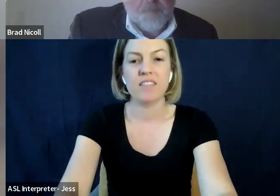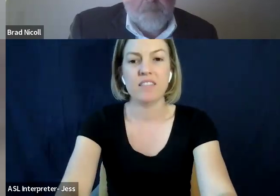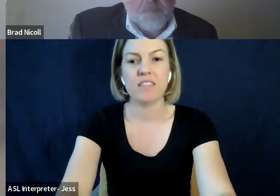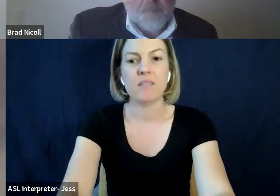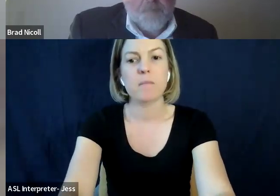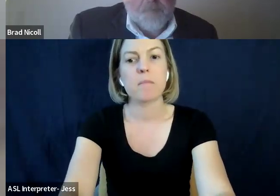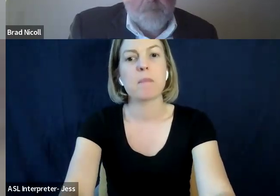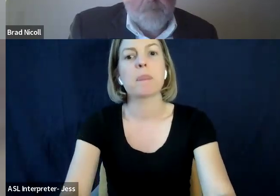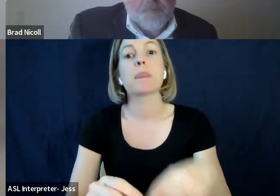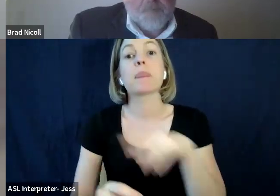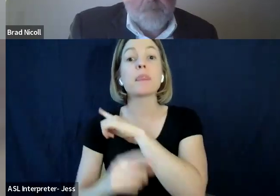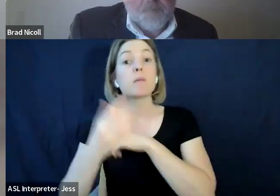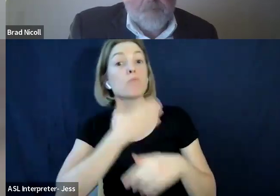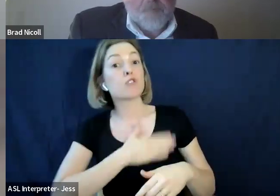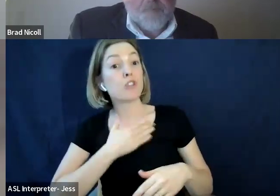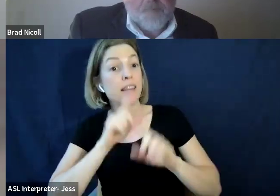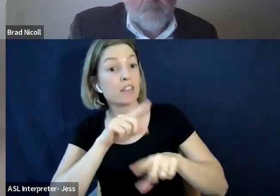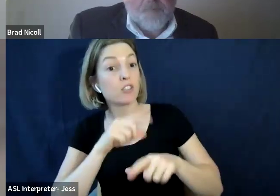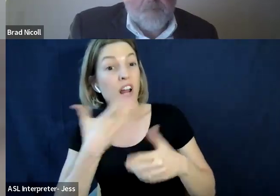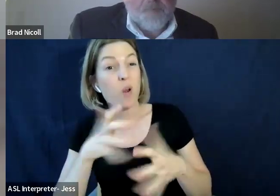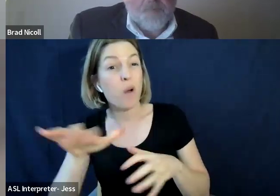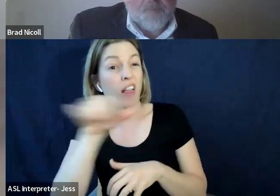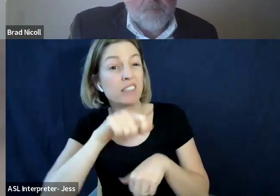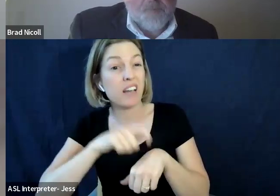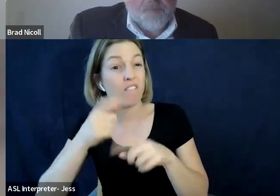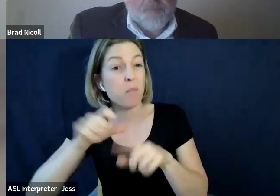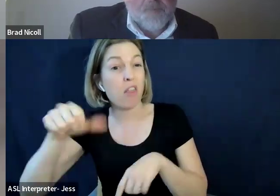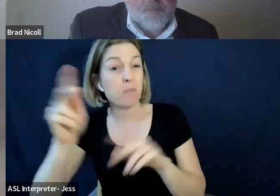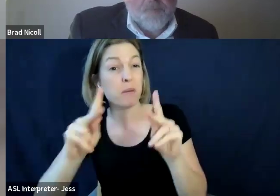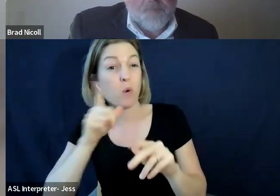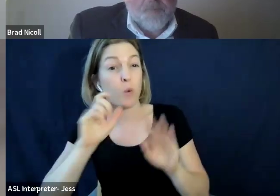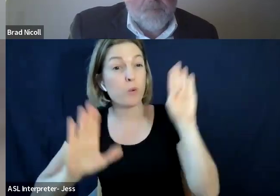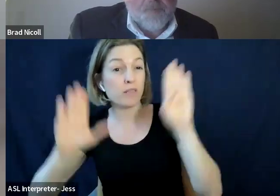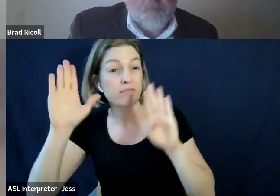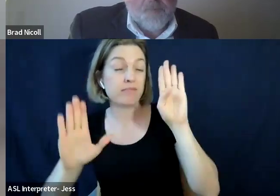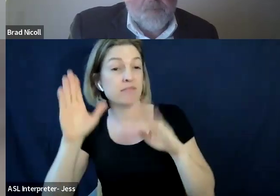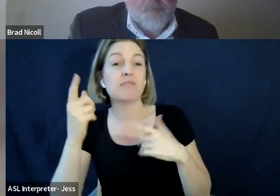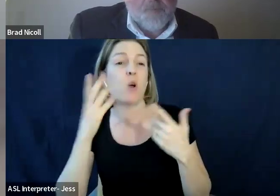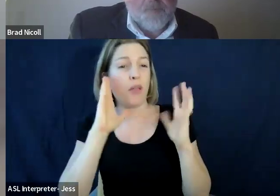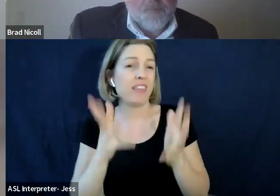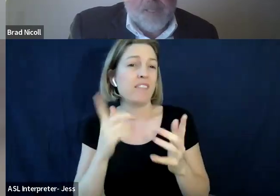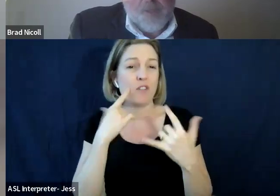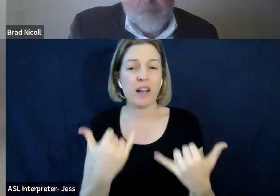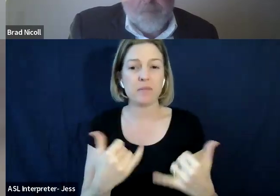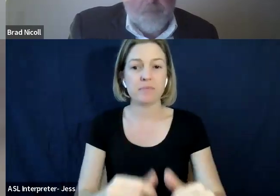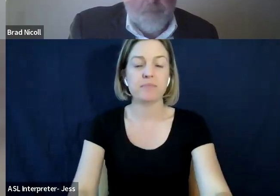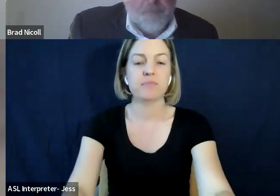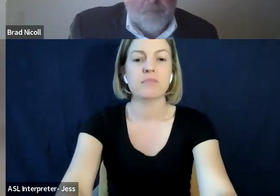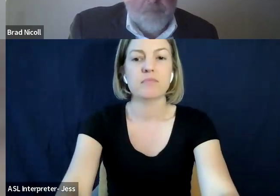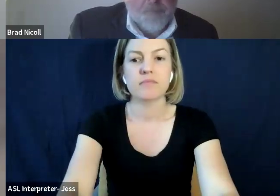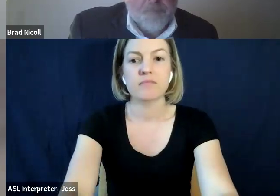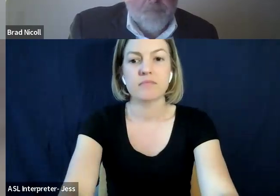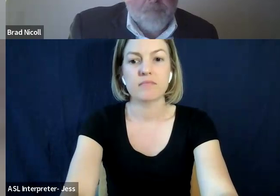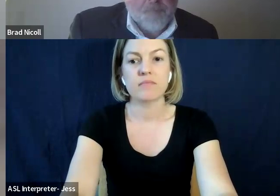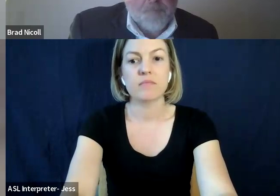I appreciate the answers. I don't want to take time from other folks who have their hands up, so I'll leave it at that for now. Thank you. Thank